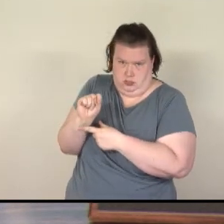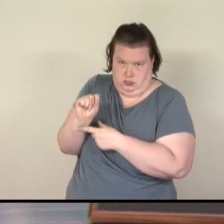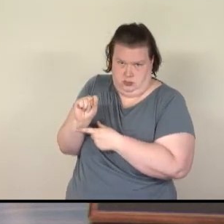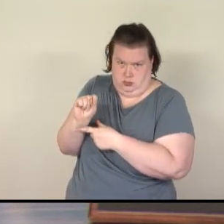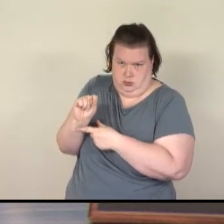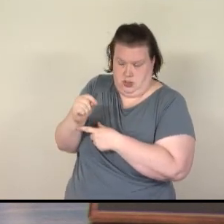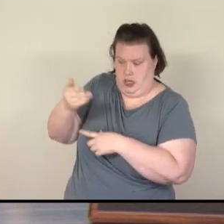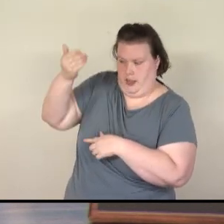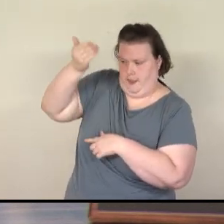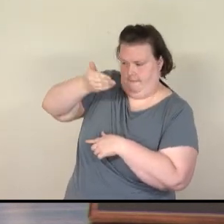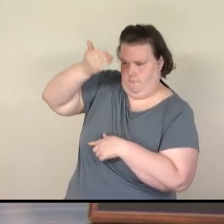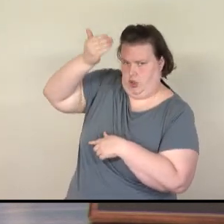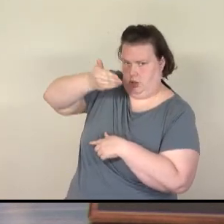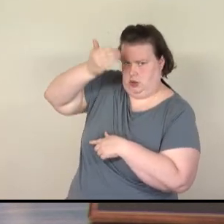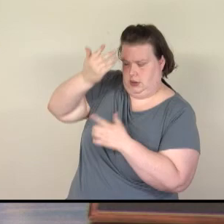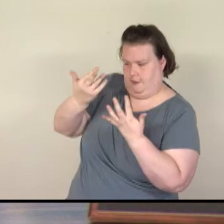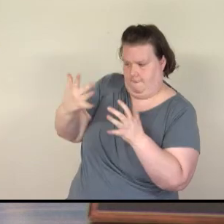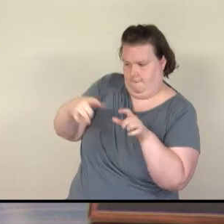building.